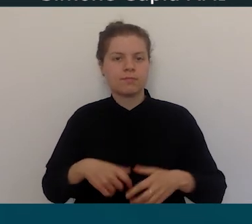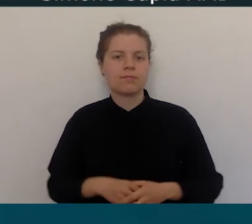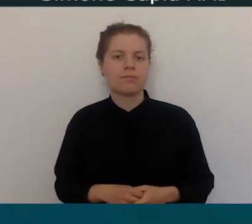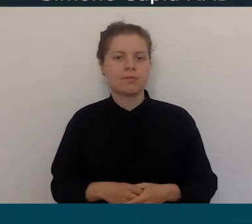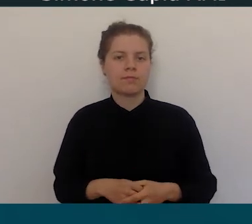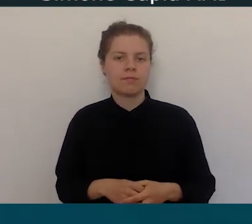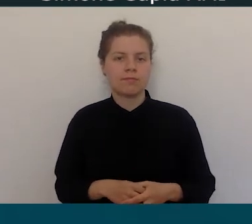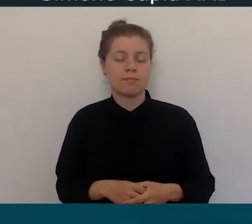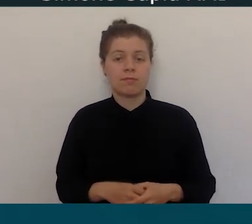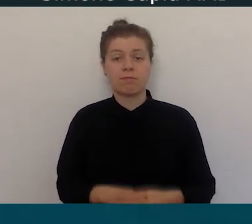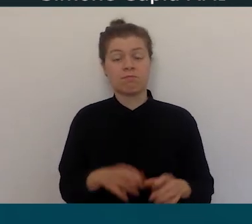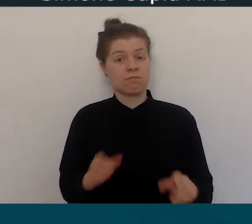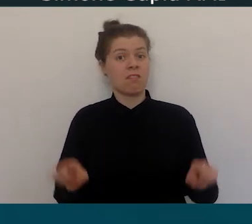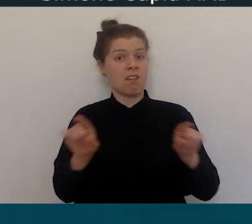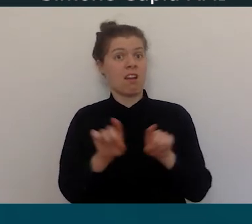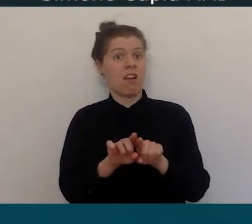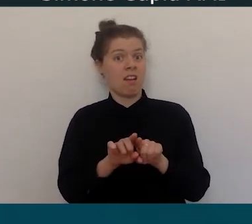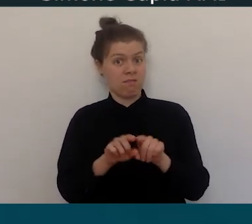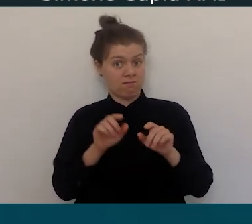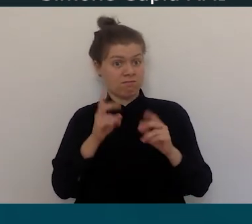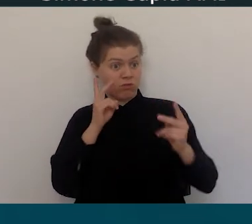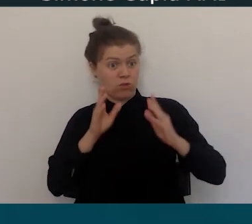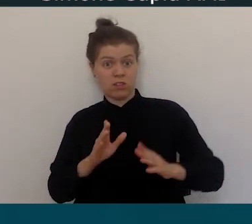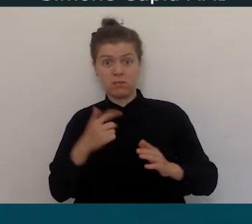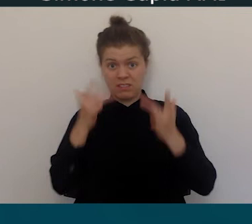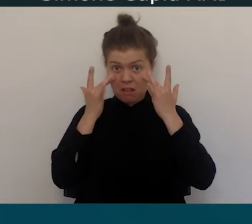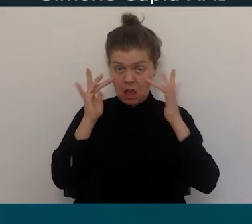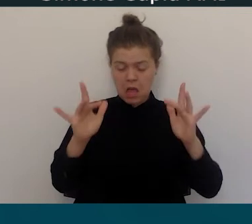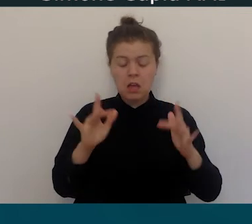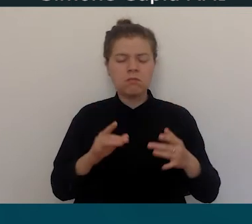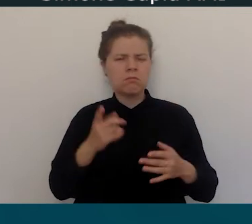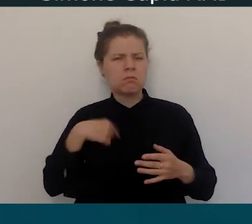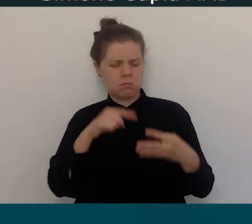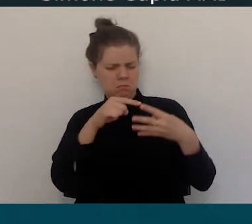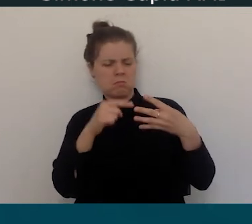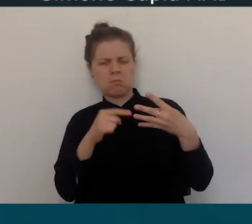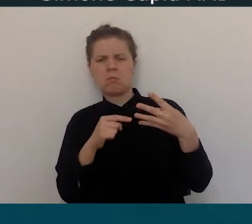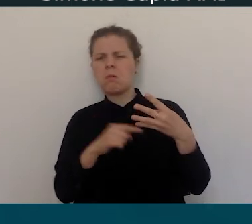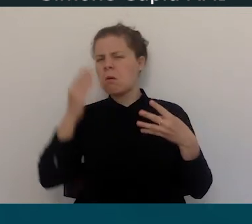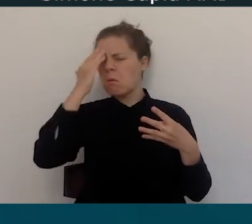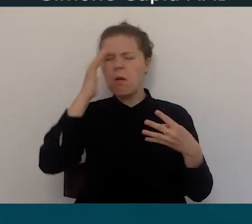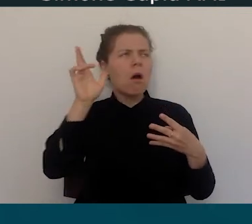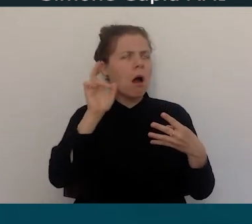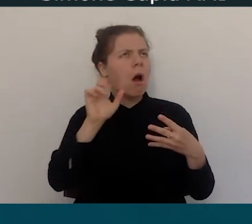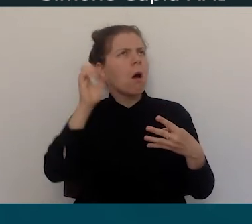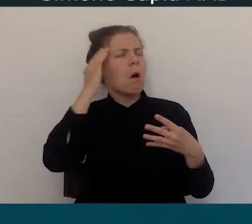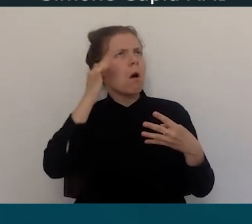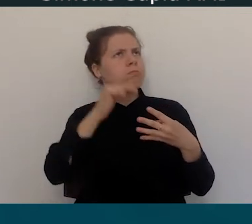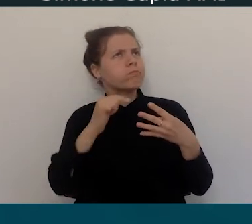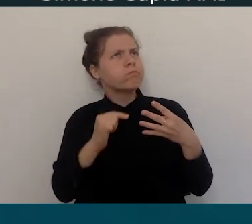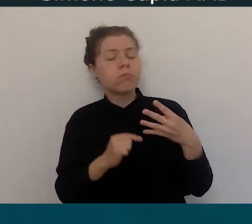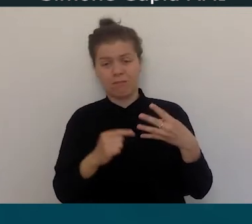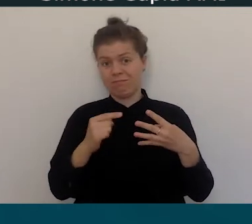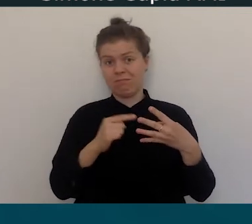As sighted viewers, if we were not in the room and I played those sound effects, we would know exactly what they were. You would not need to see a phone ringing in